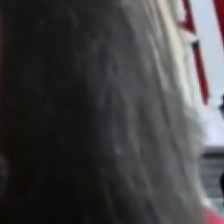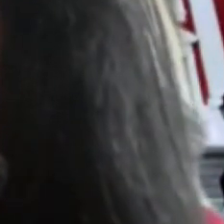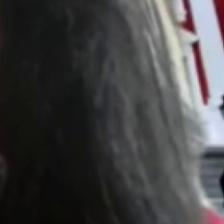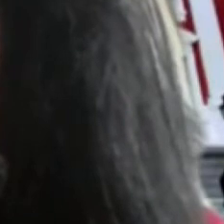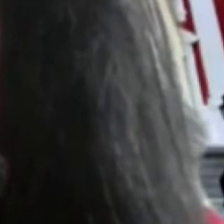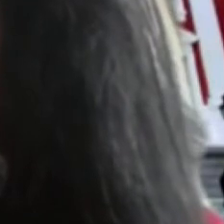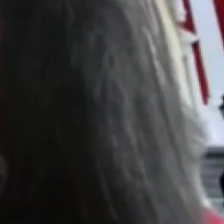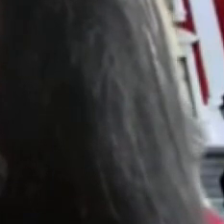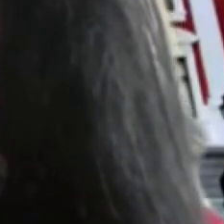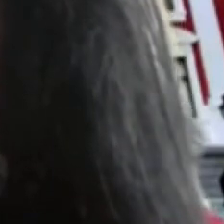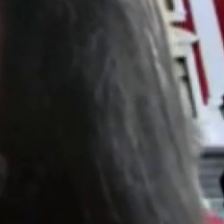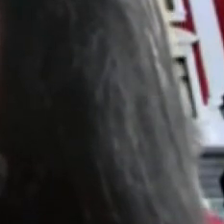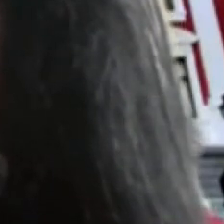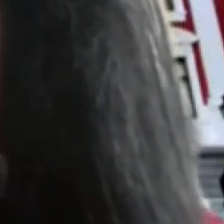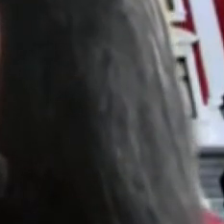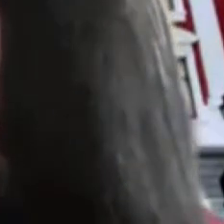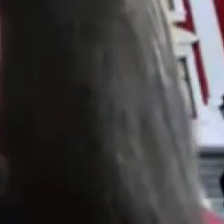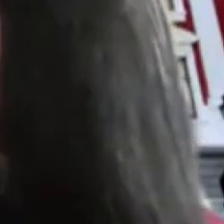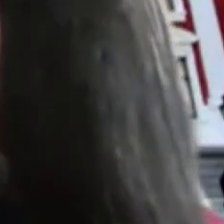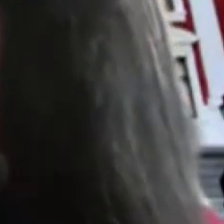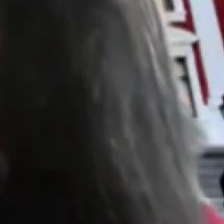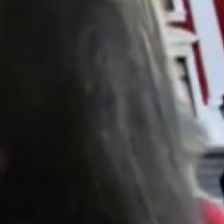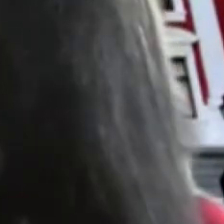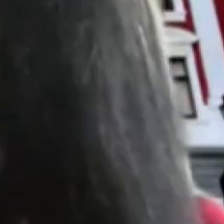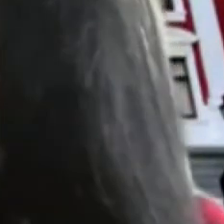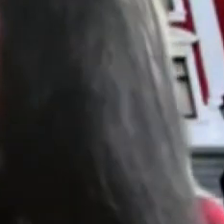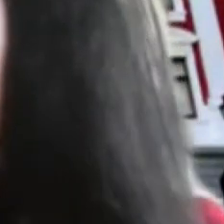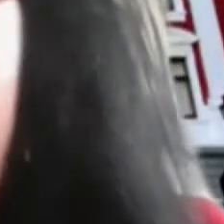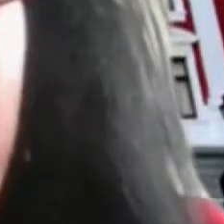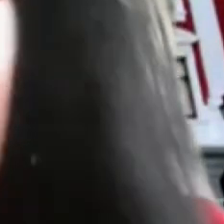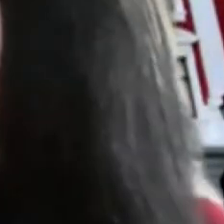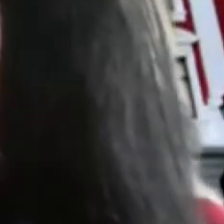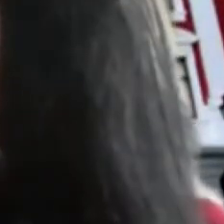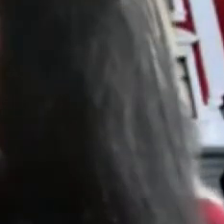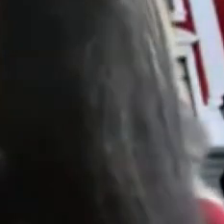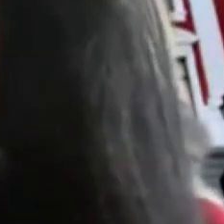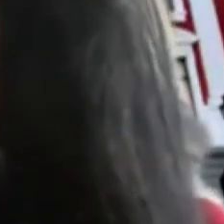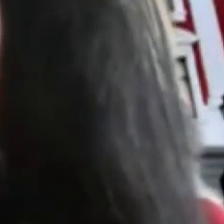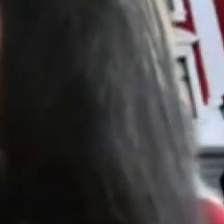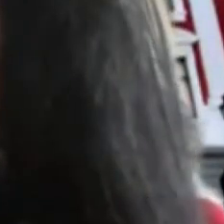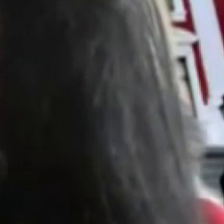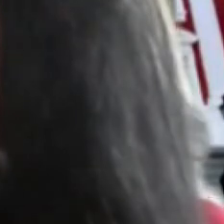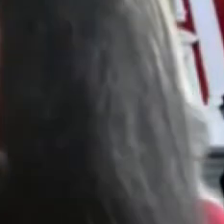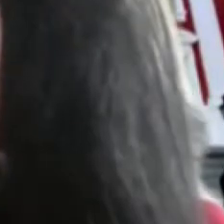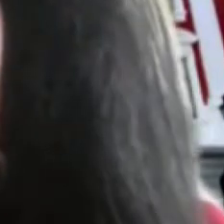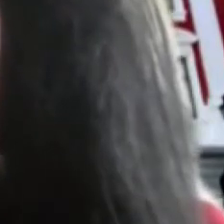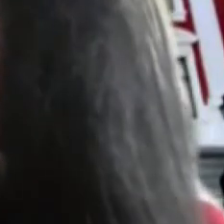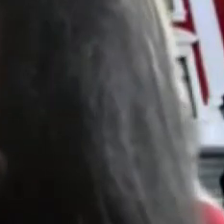victim. As a result, a victim wanted to commit a suicide. And